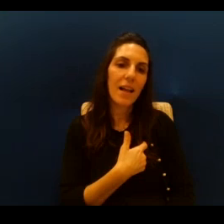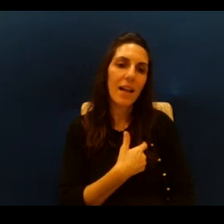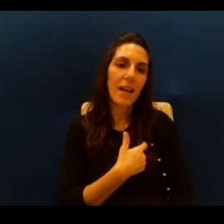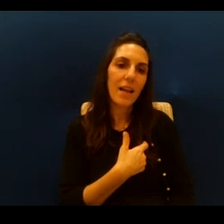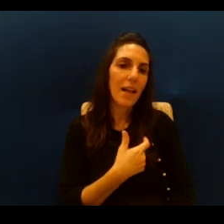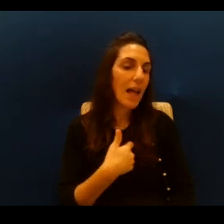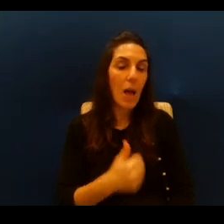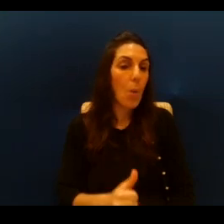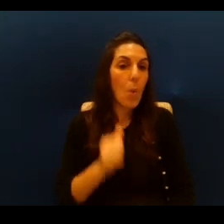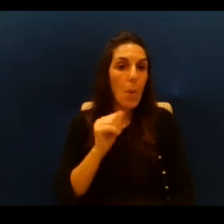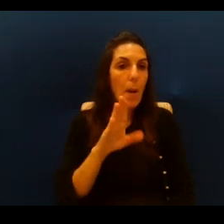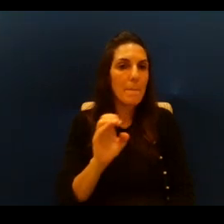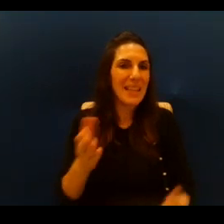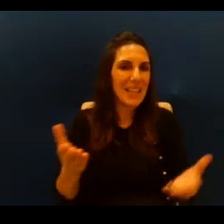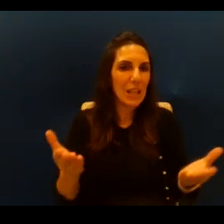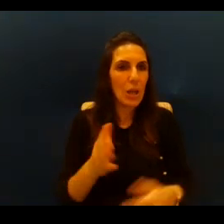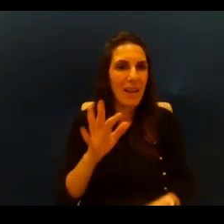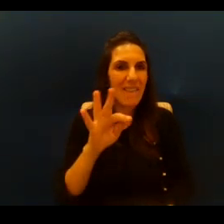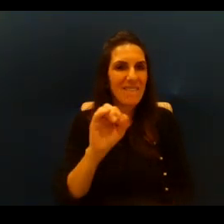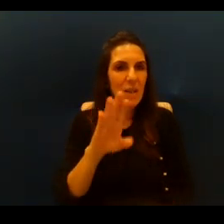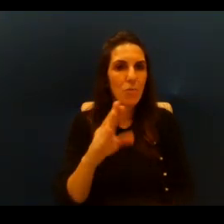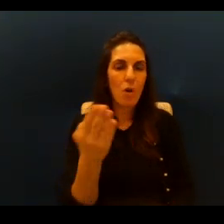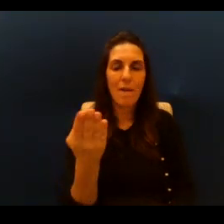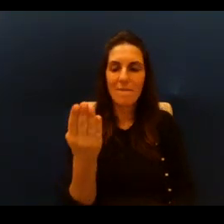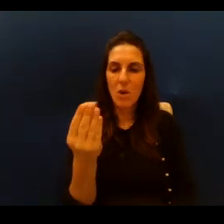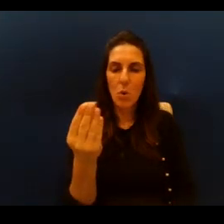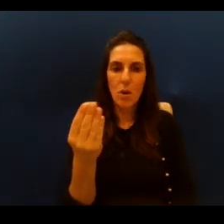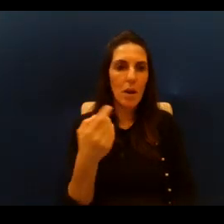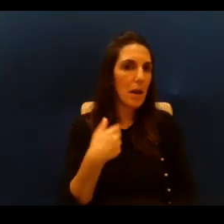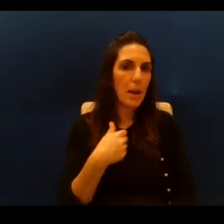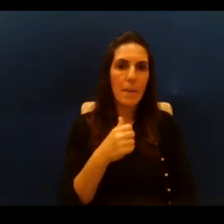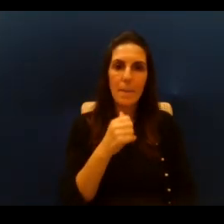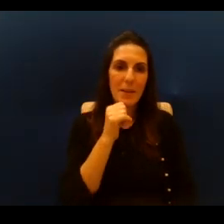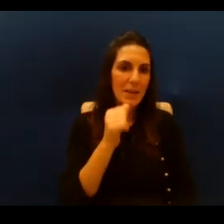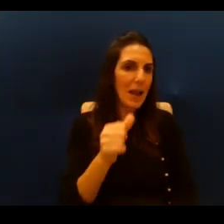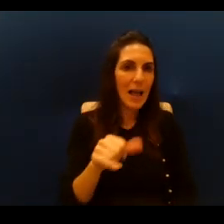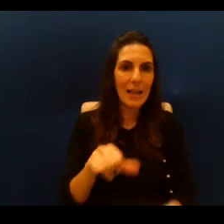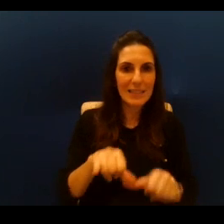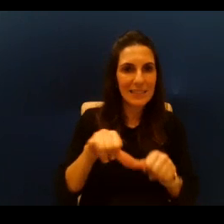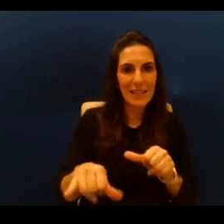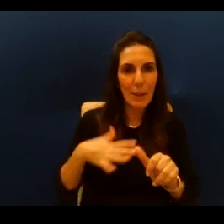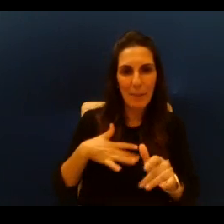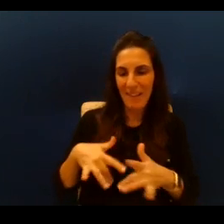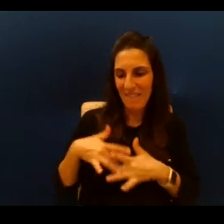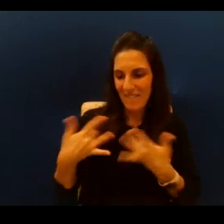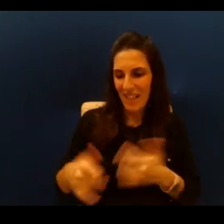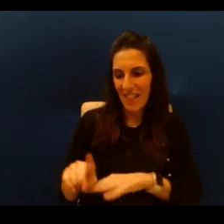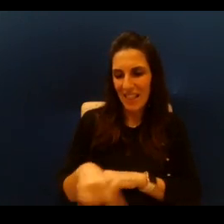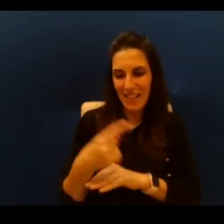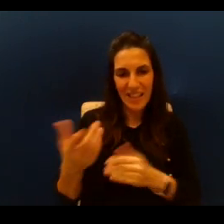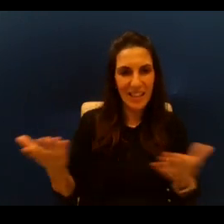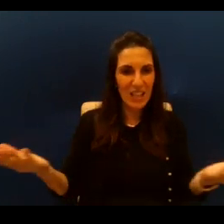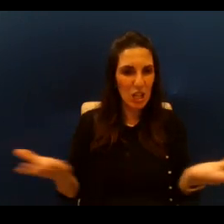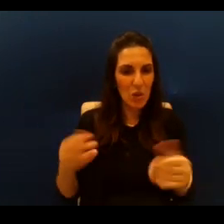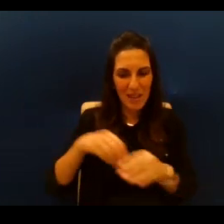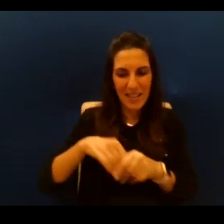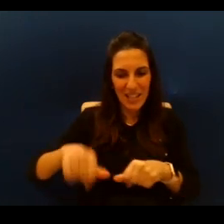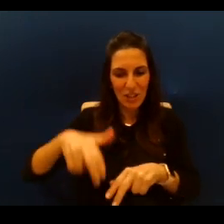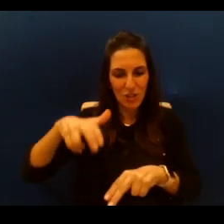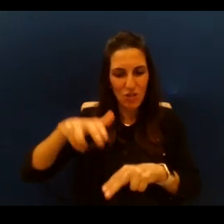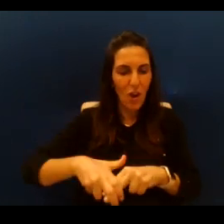I won't be here February 14th. I'm not going to spend my Valentine's Day up here in this chair. So I